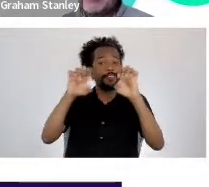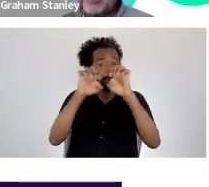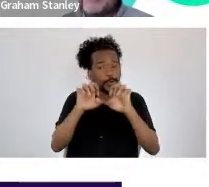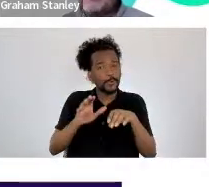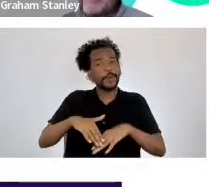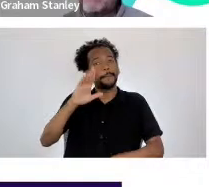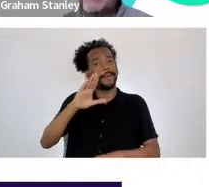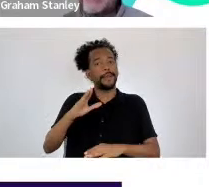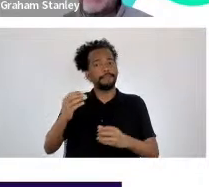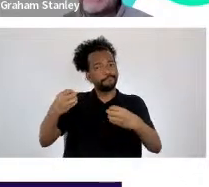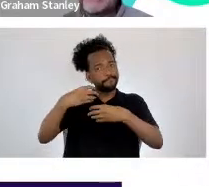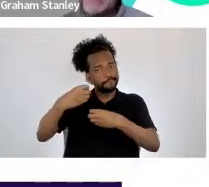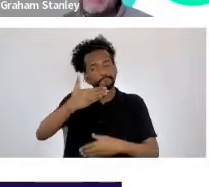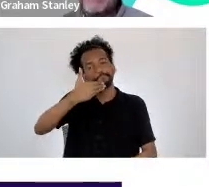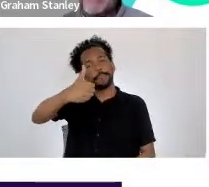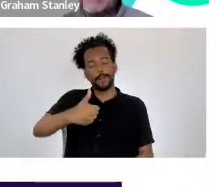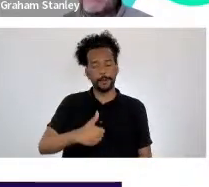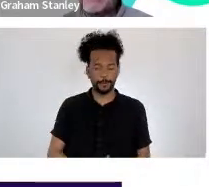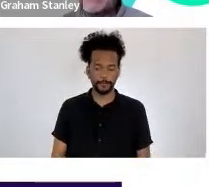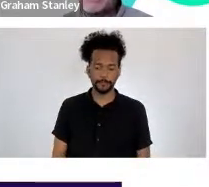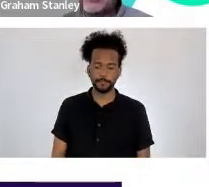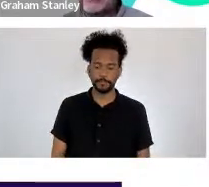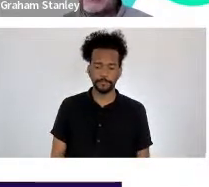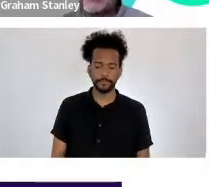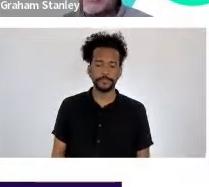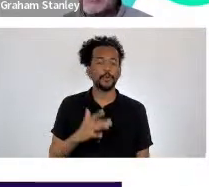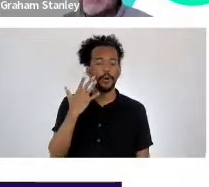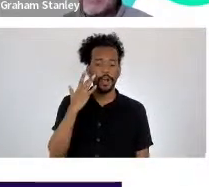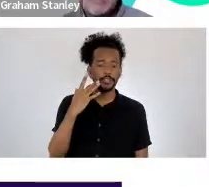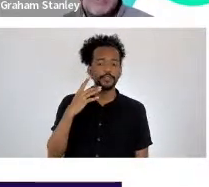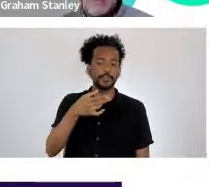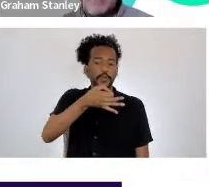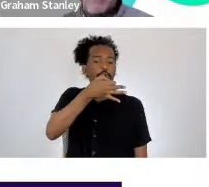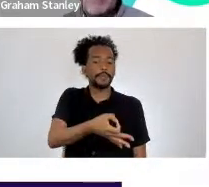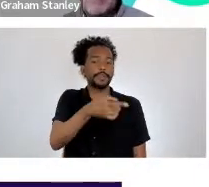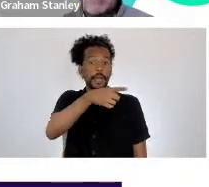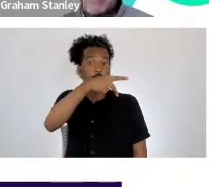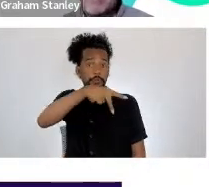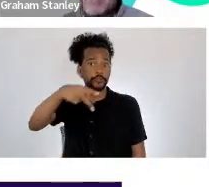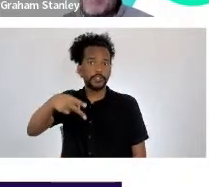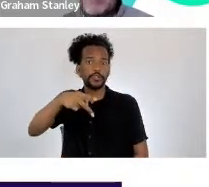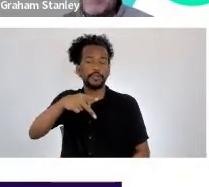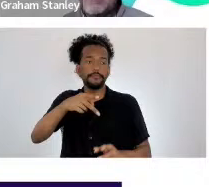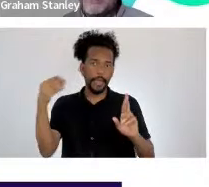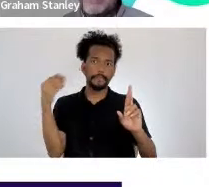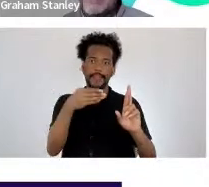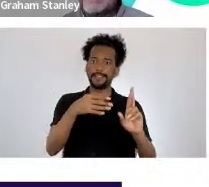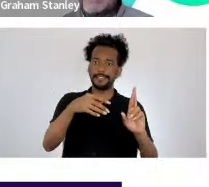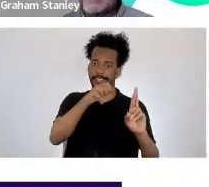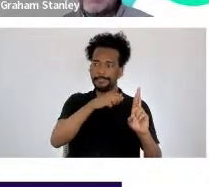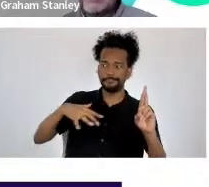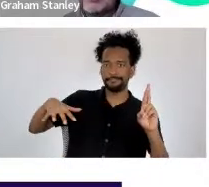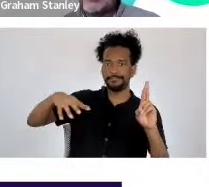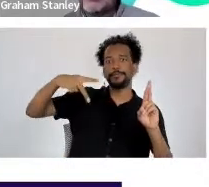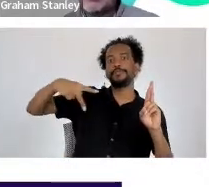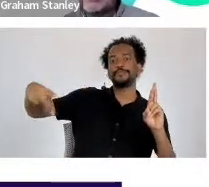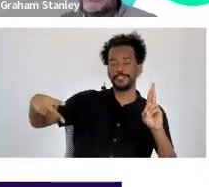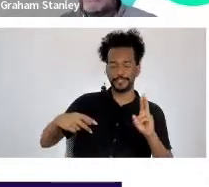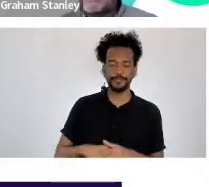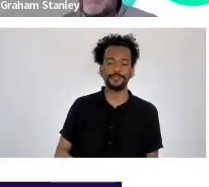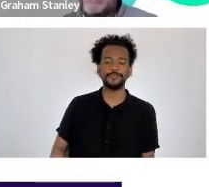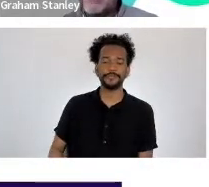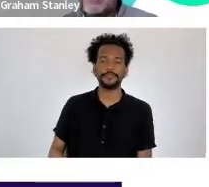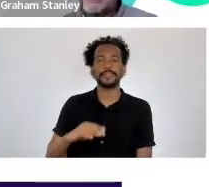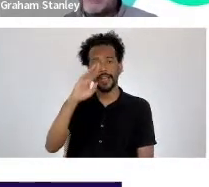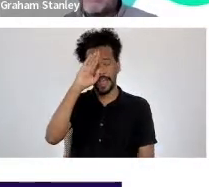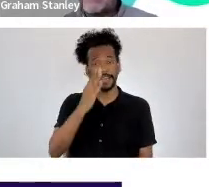this teacher comment represents the state of affairs for many teachers. And I think that we can all agree that this is just not good